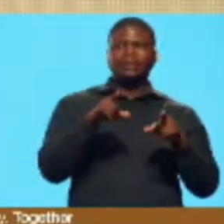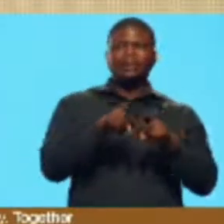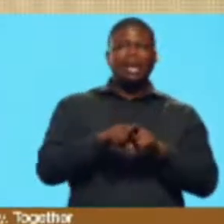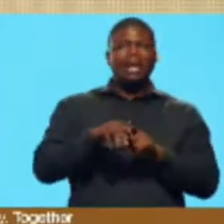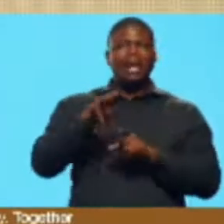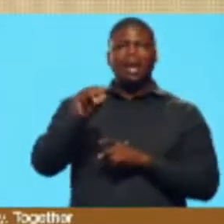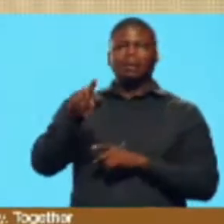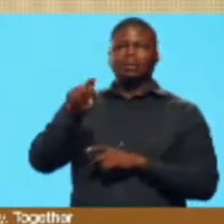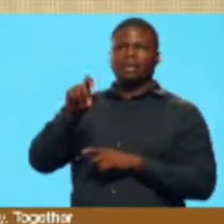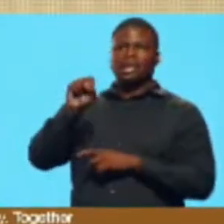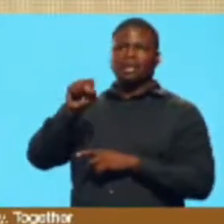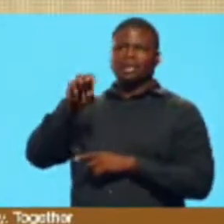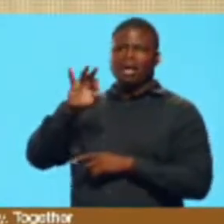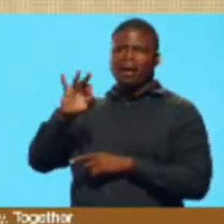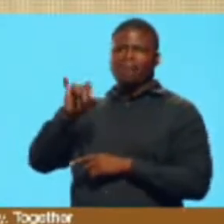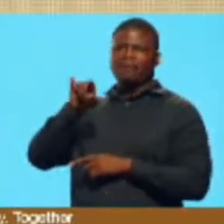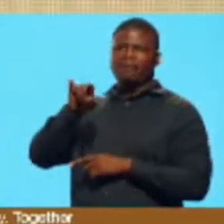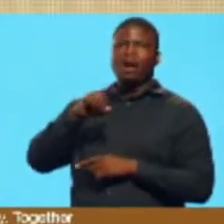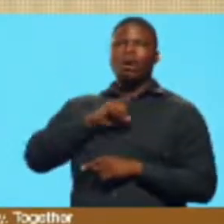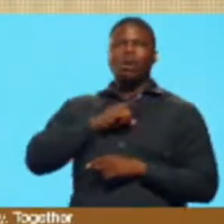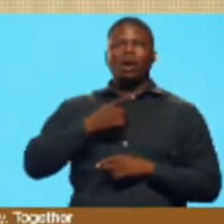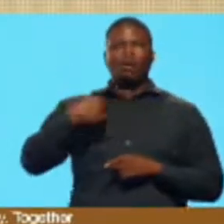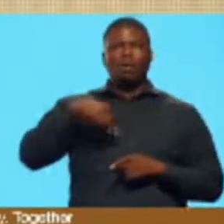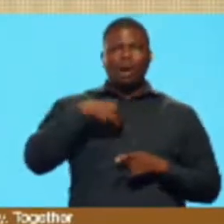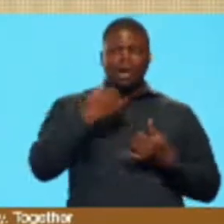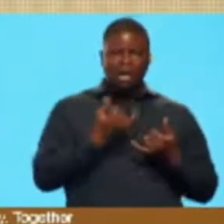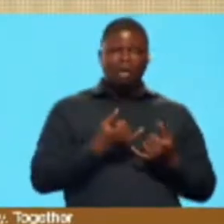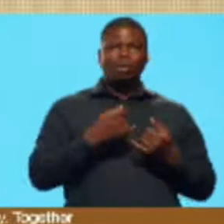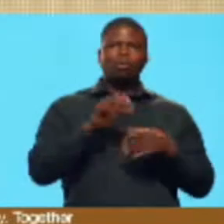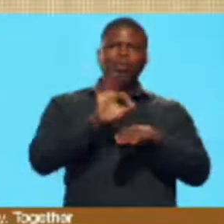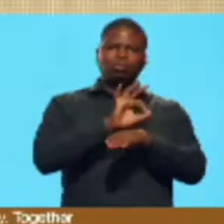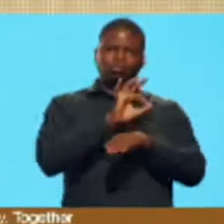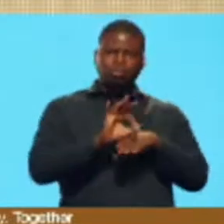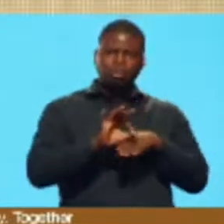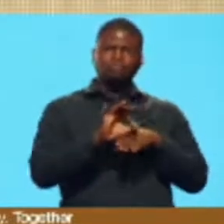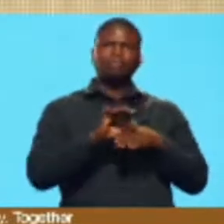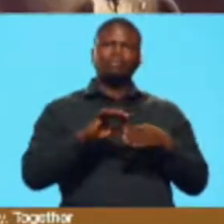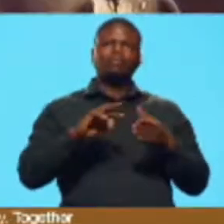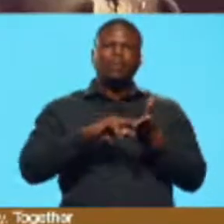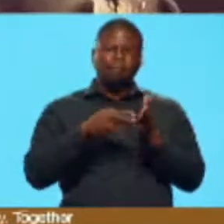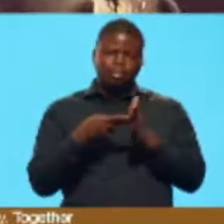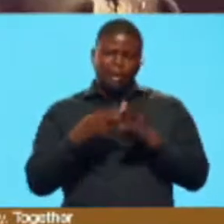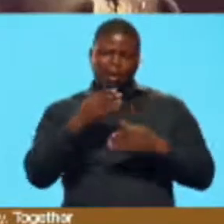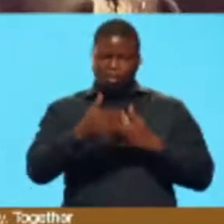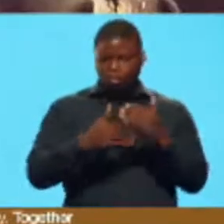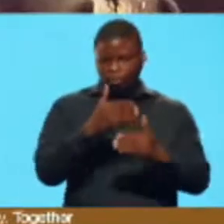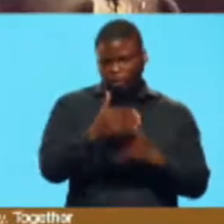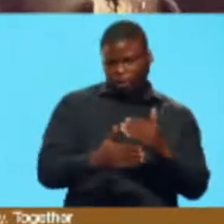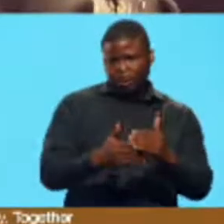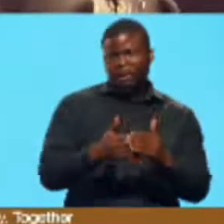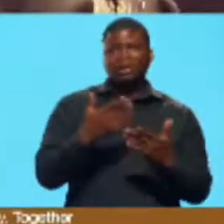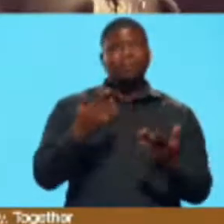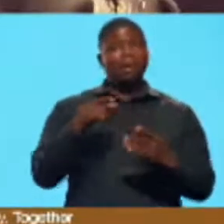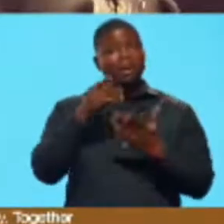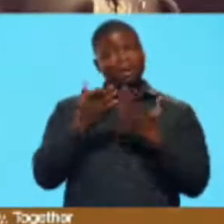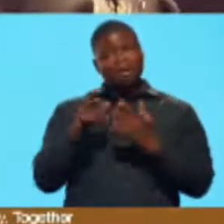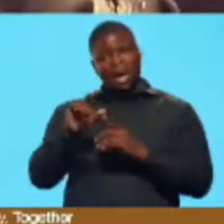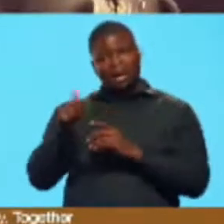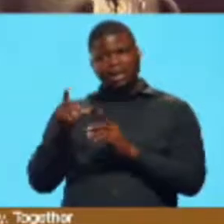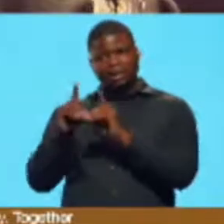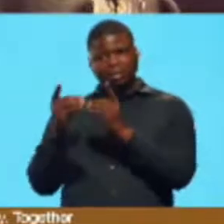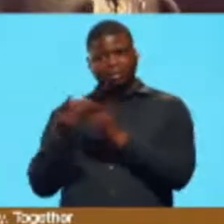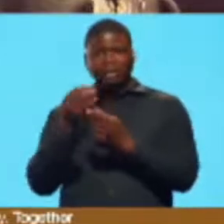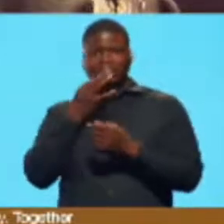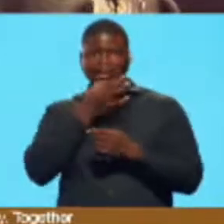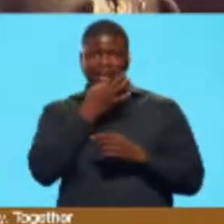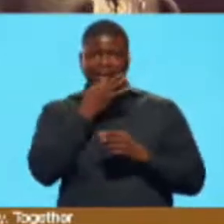the APP planning process right now, that even that targeting that they will say they want to do